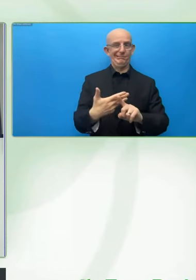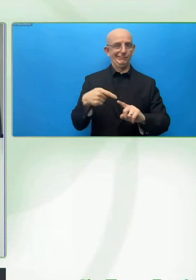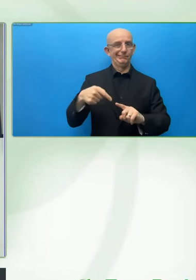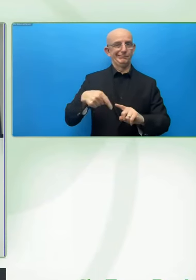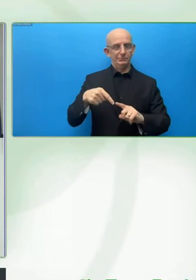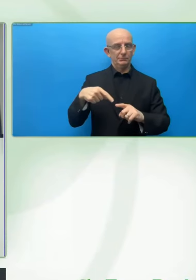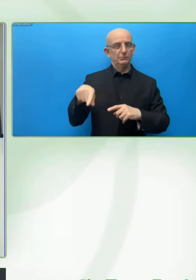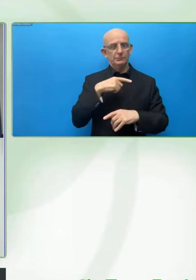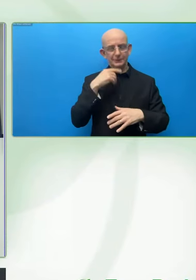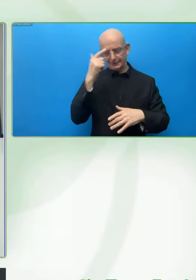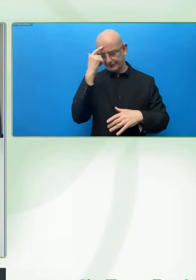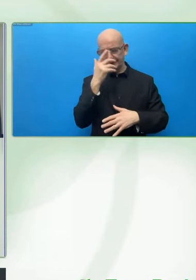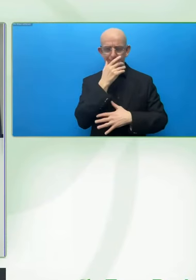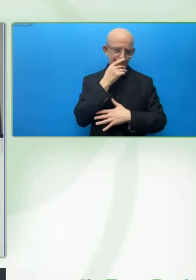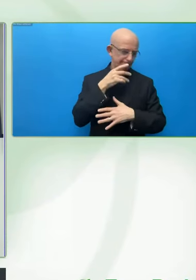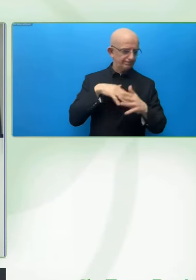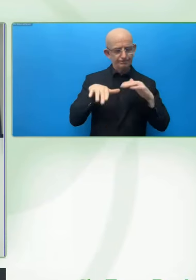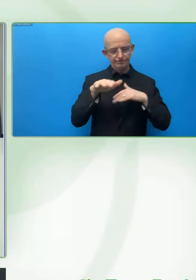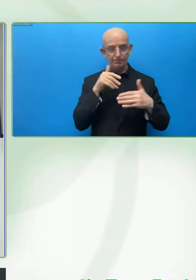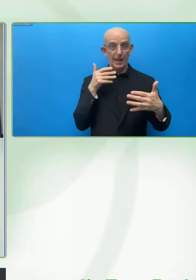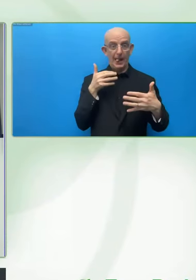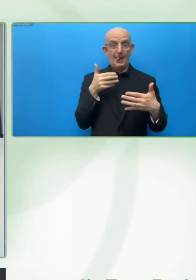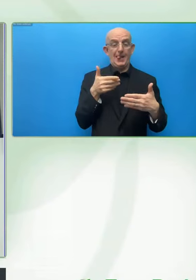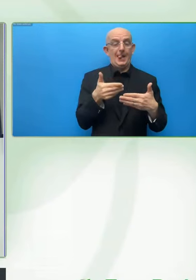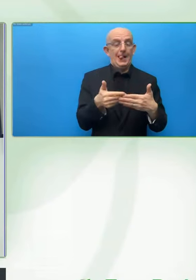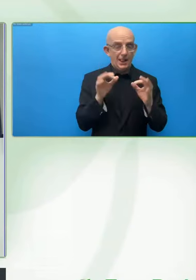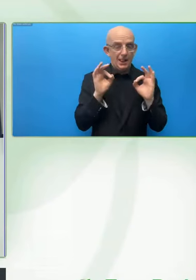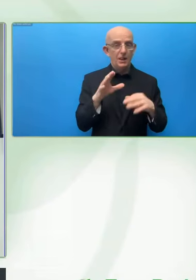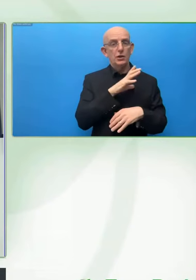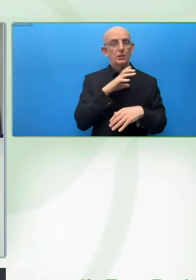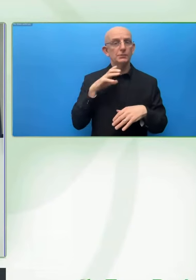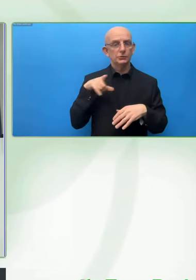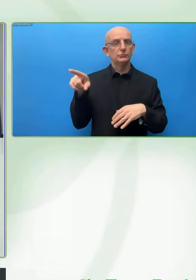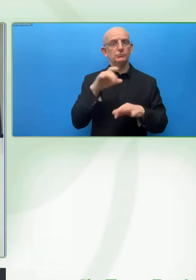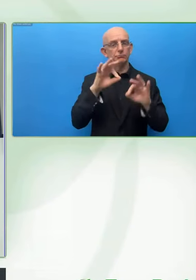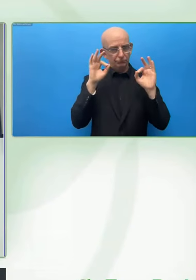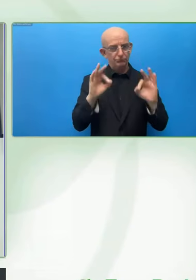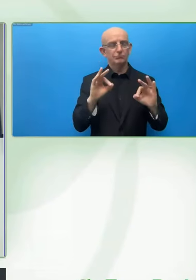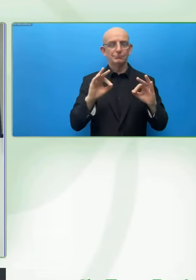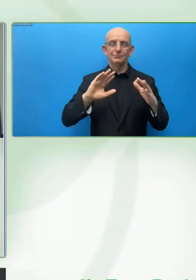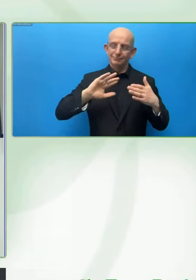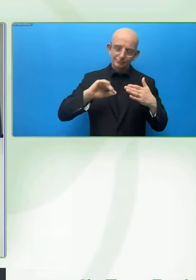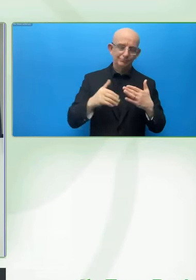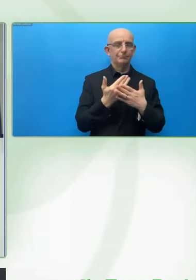we have this commitment, and we have taken this commitment to assess and to